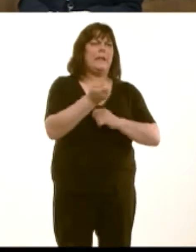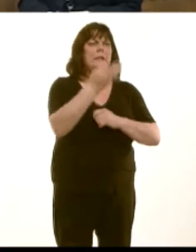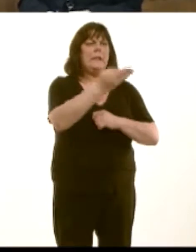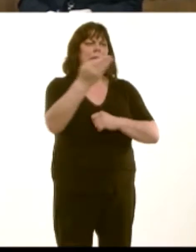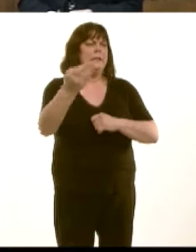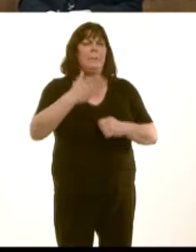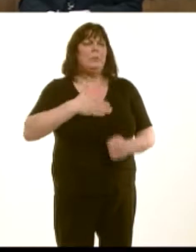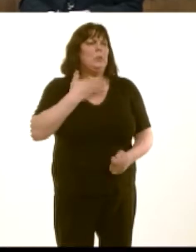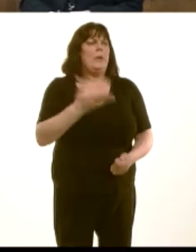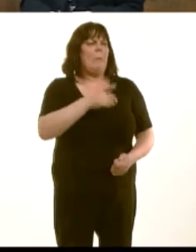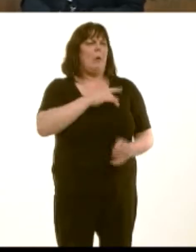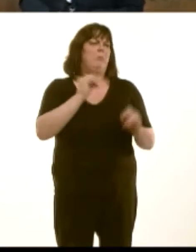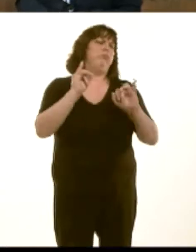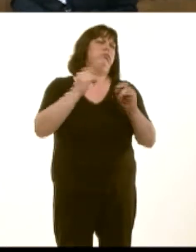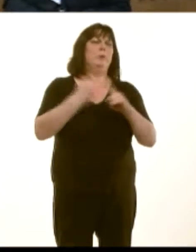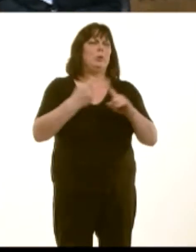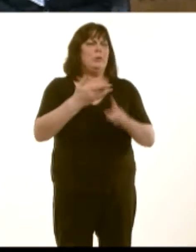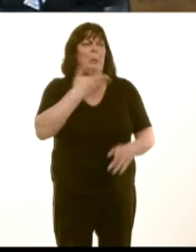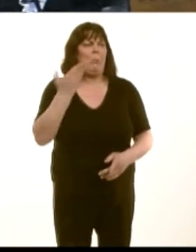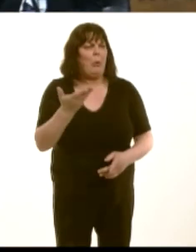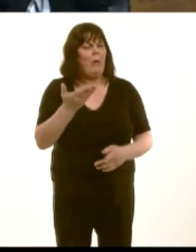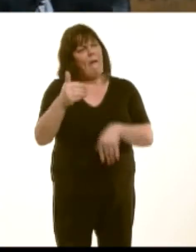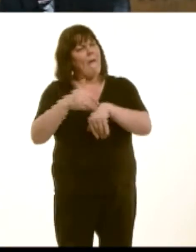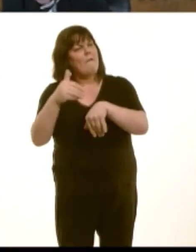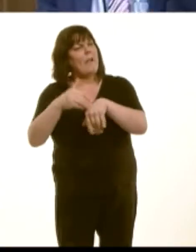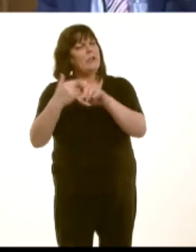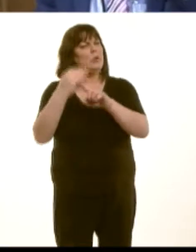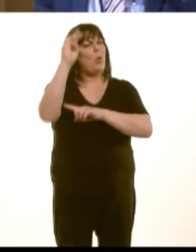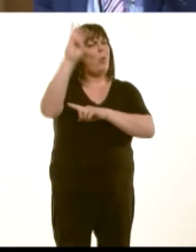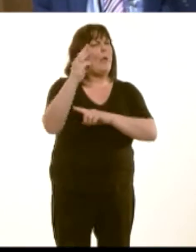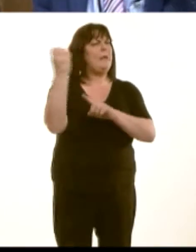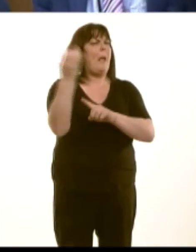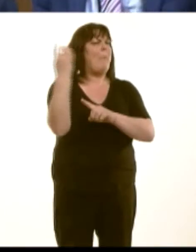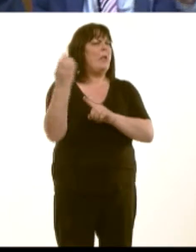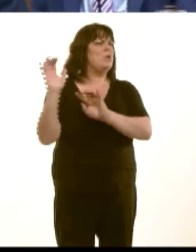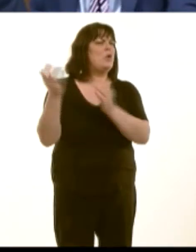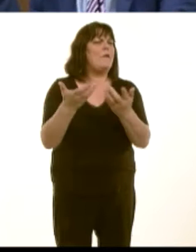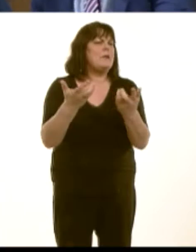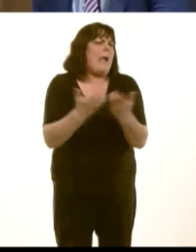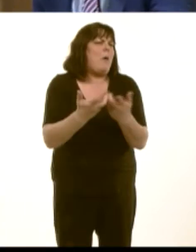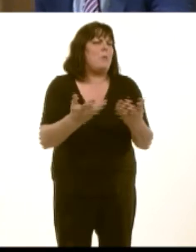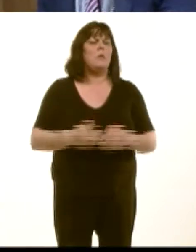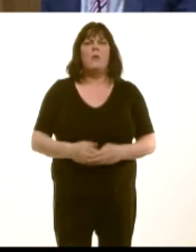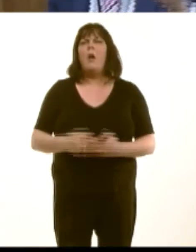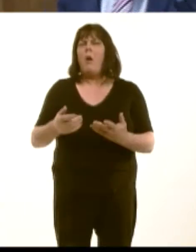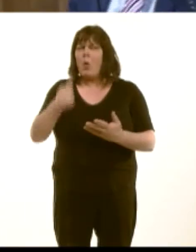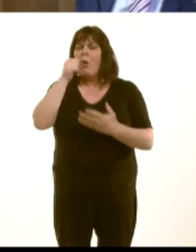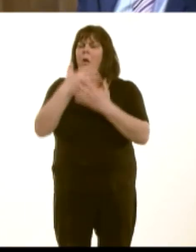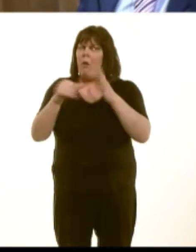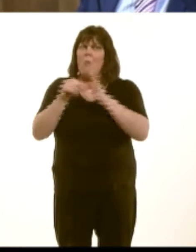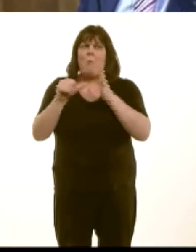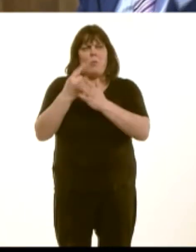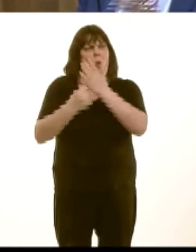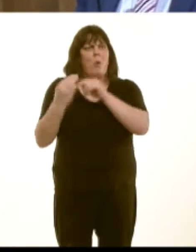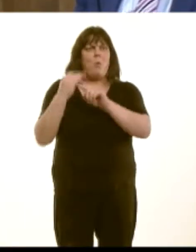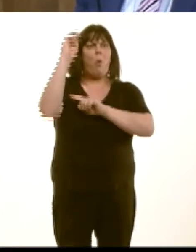call-outs are having on emergency ambulance services in North Wales? Well, they place additional pressure on ambulance services across the whole of Wales, diverting